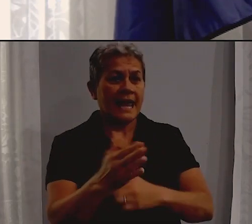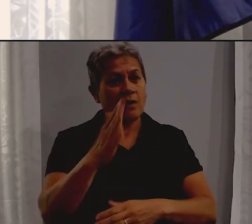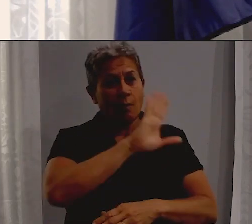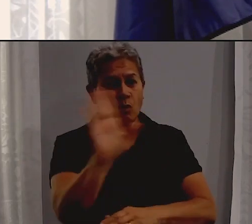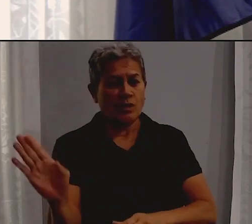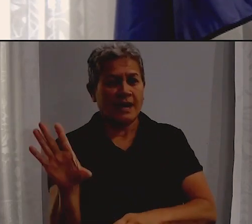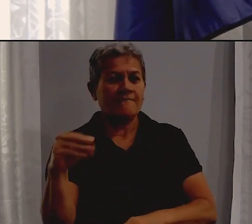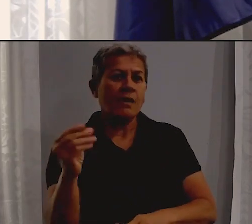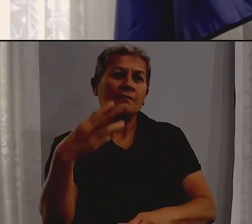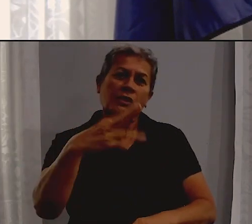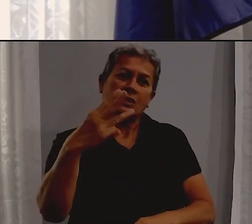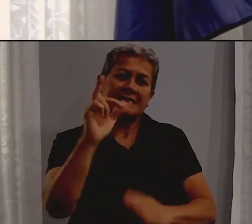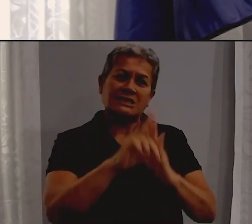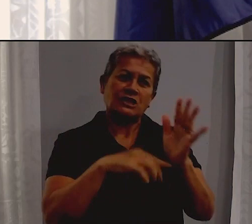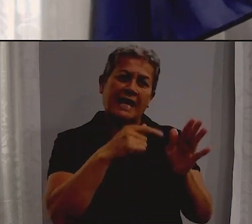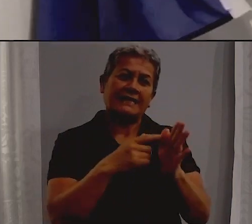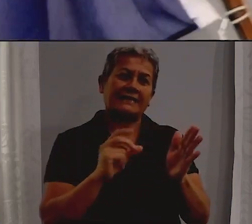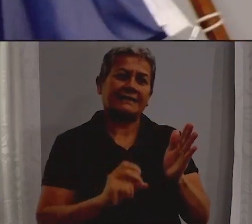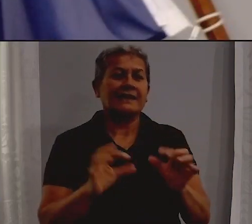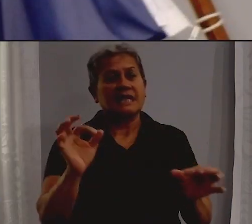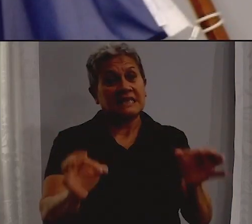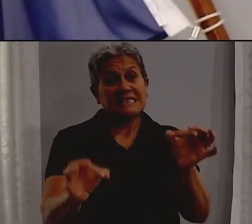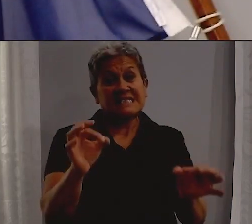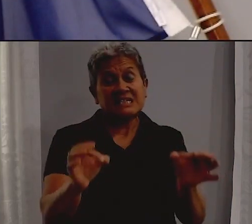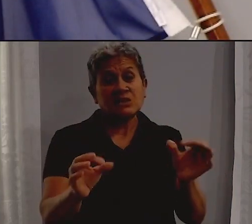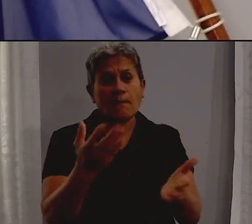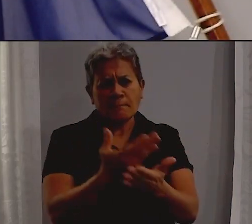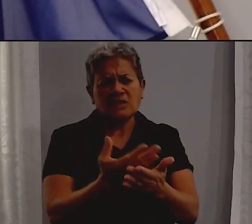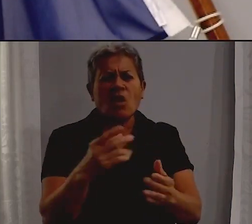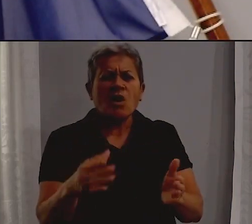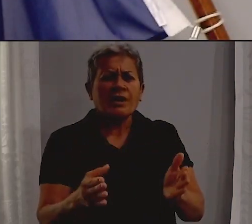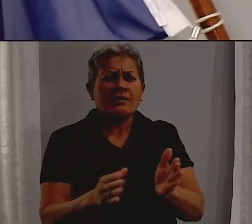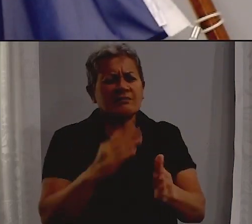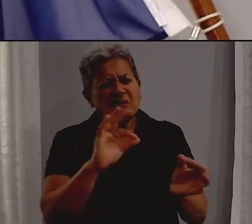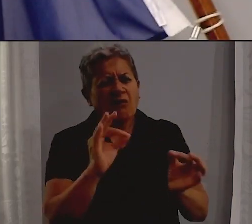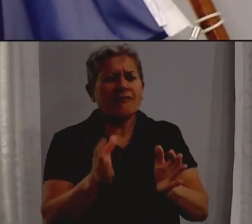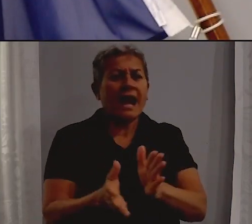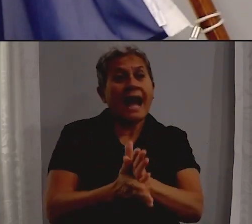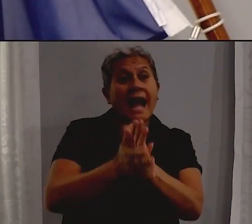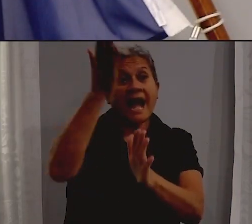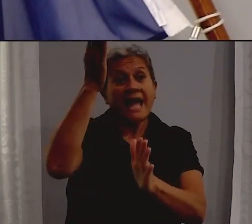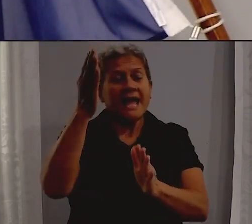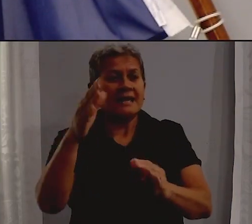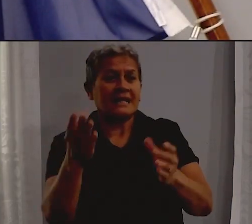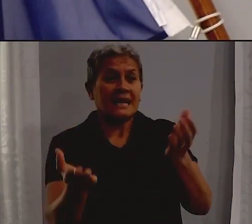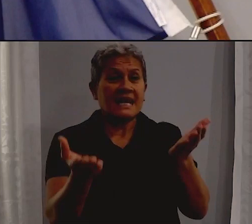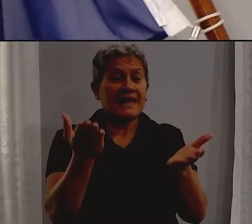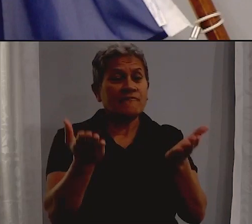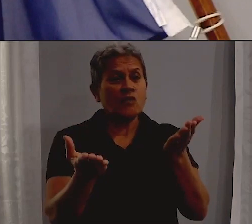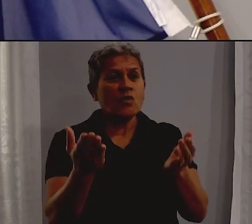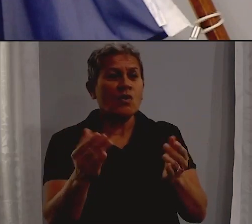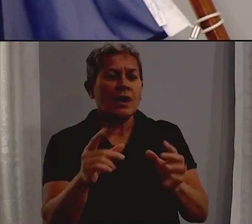year. That decision was based on a range of high-level advice from the government's Border Easement Task Force and